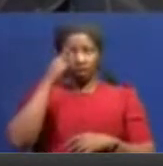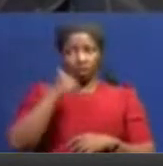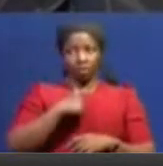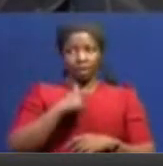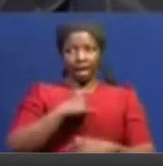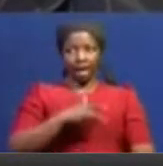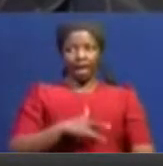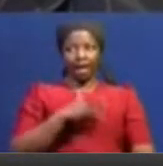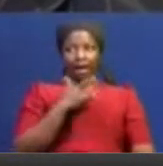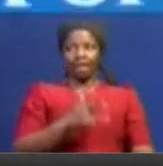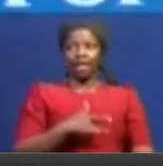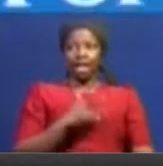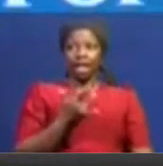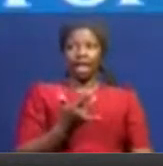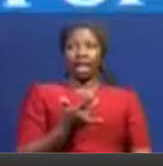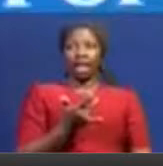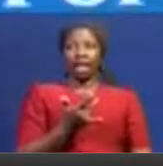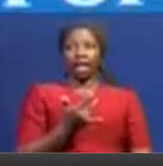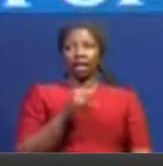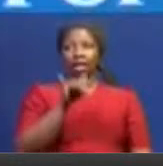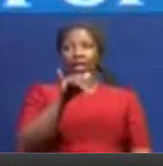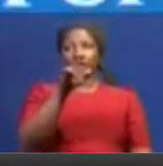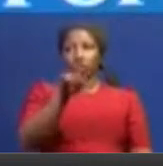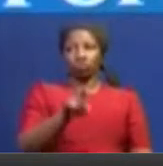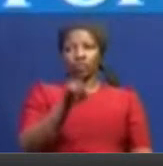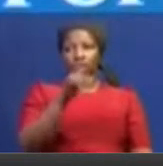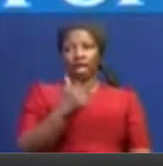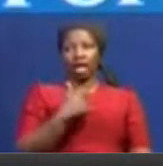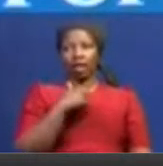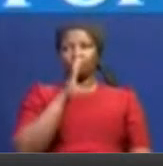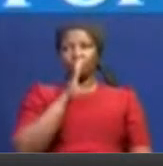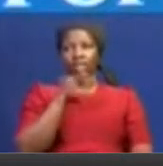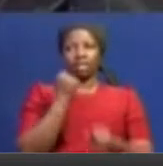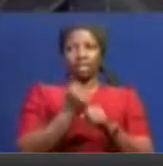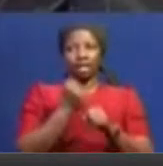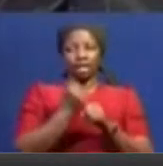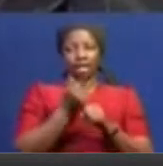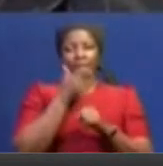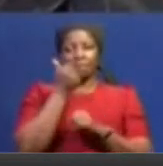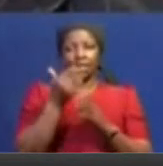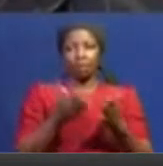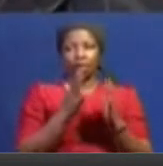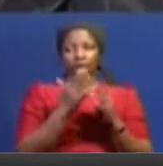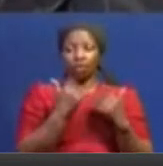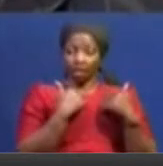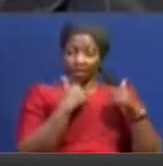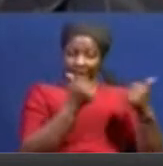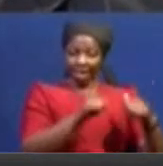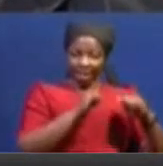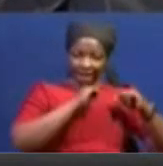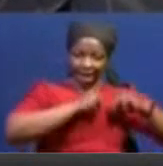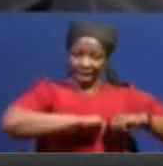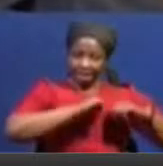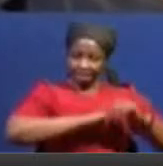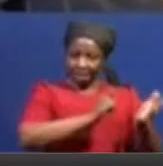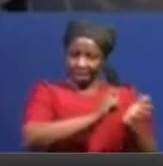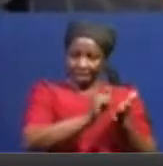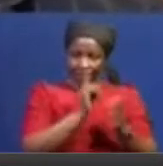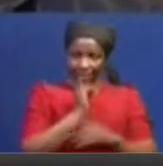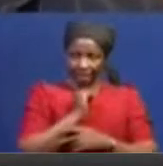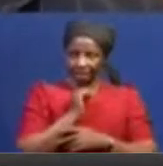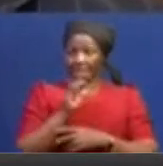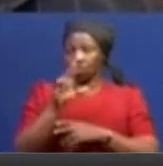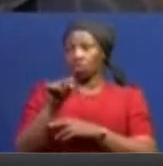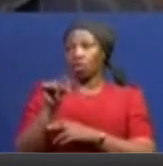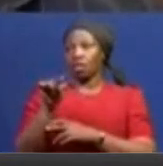that that should have been handled in a better way. Was there a written agreement to that effect? No. Yeah, that's it was why, a